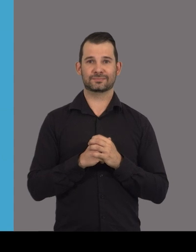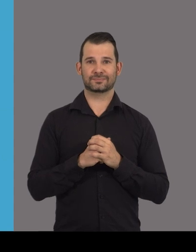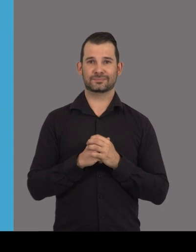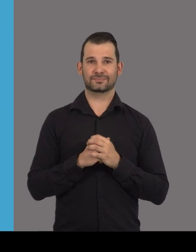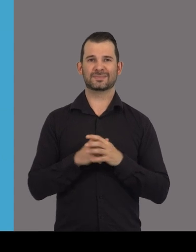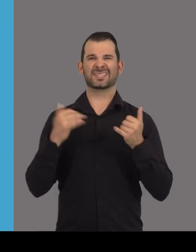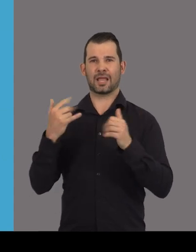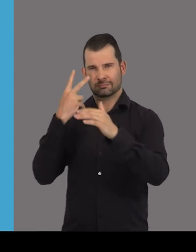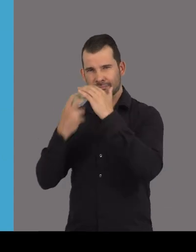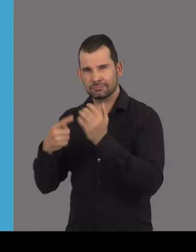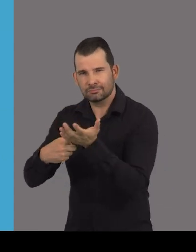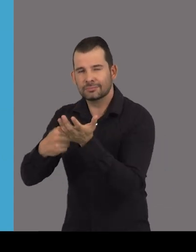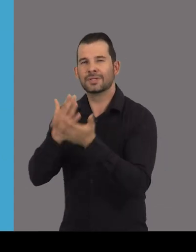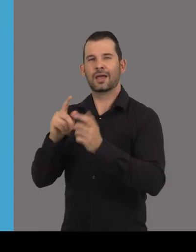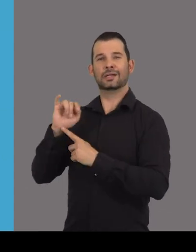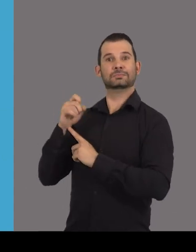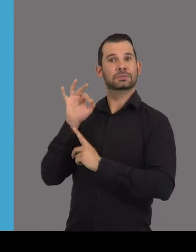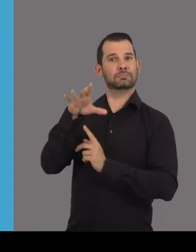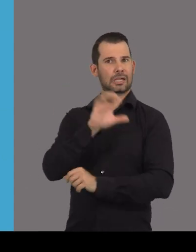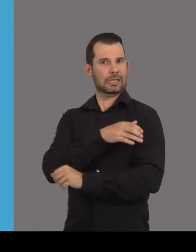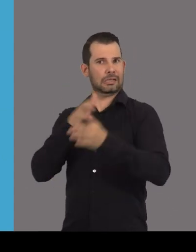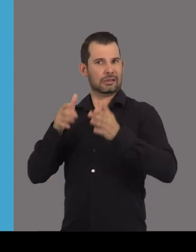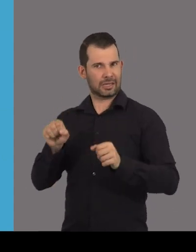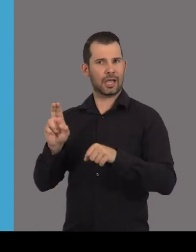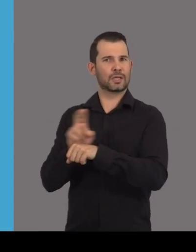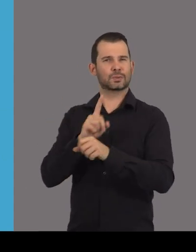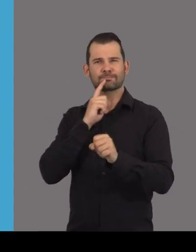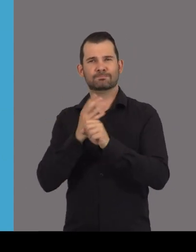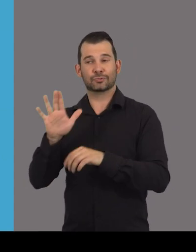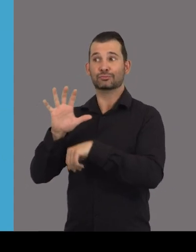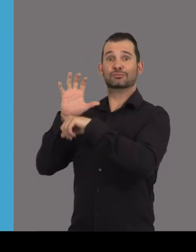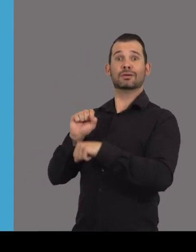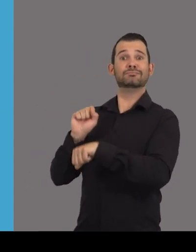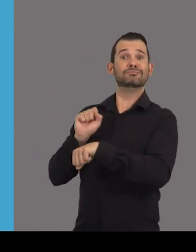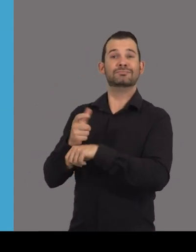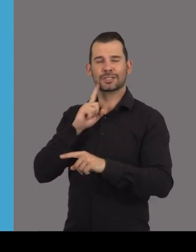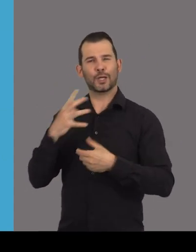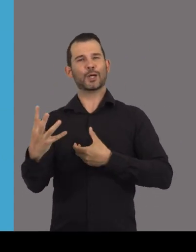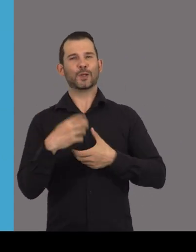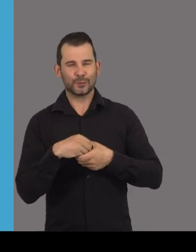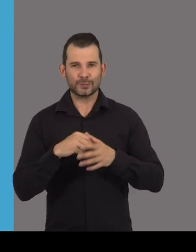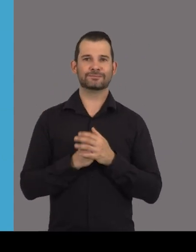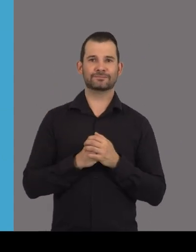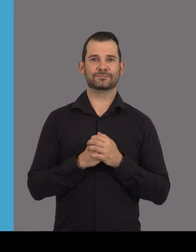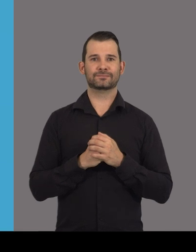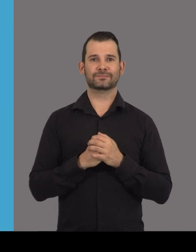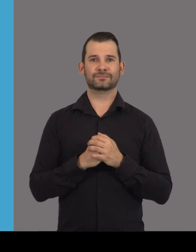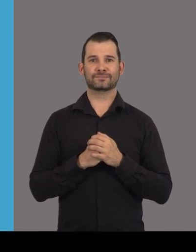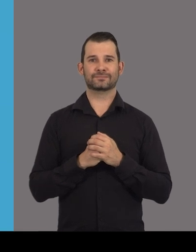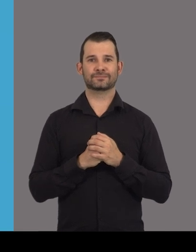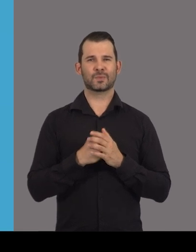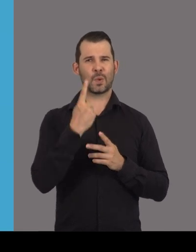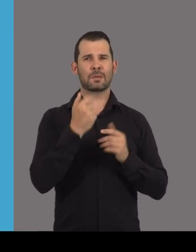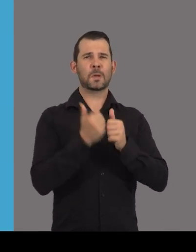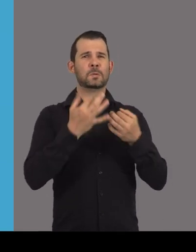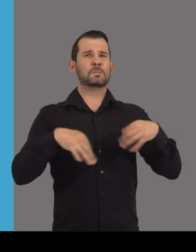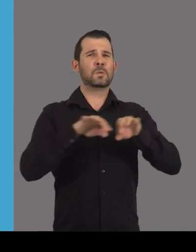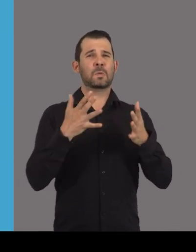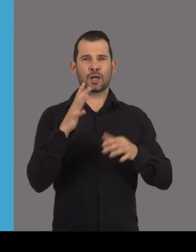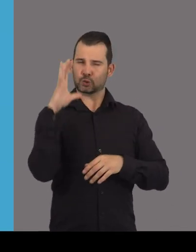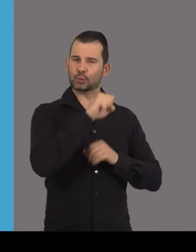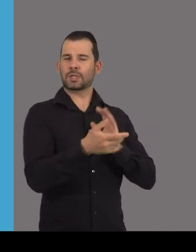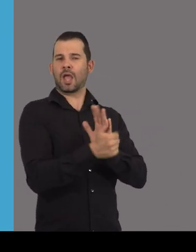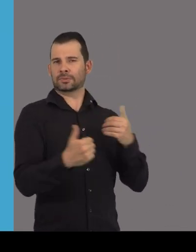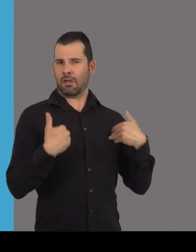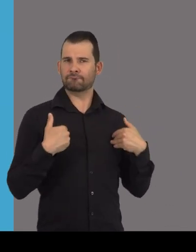Now let's get into some tips clinicians can use to ensure their practice is inclusive. One of the most important things is assuming competence. As SLPs,